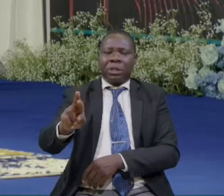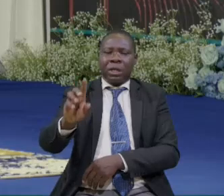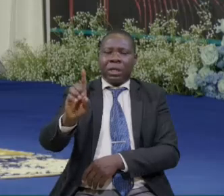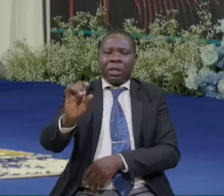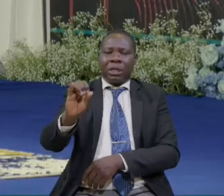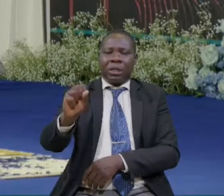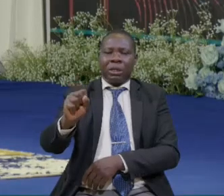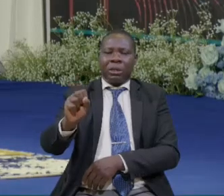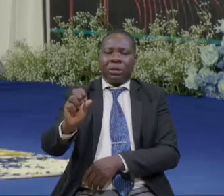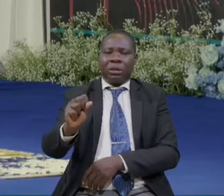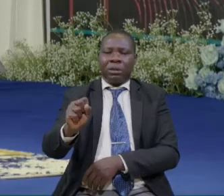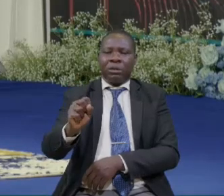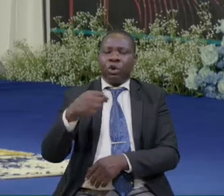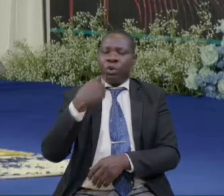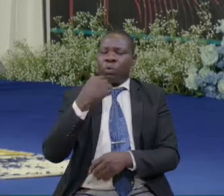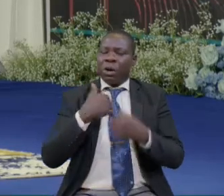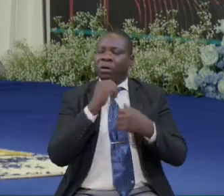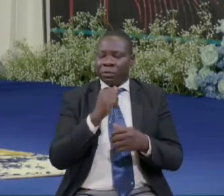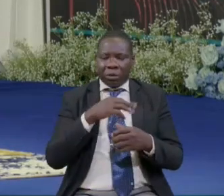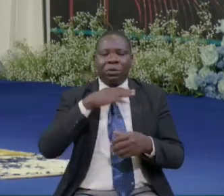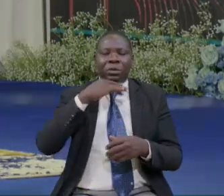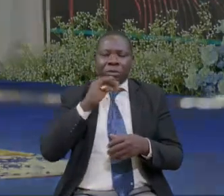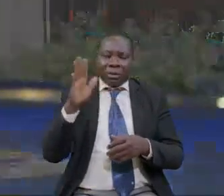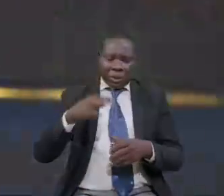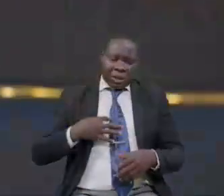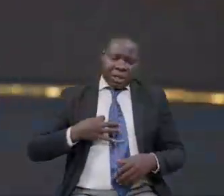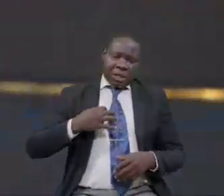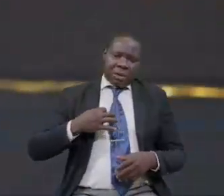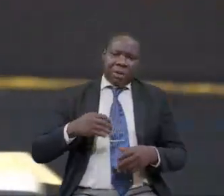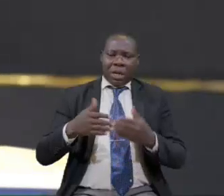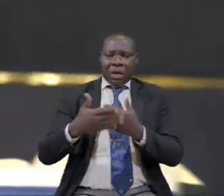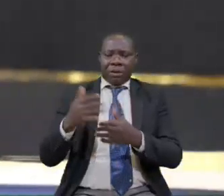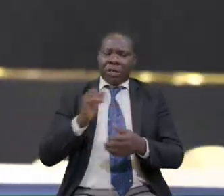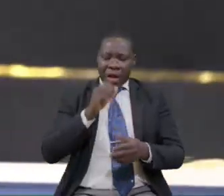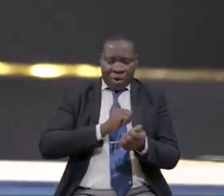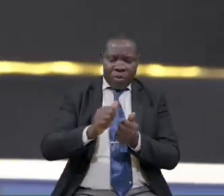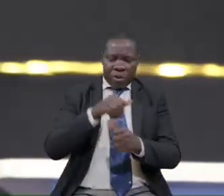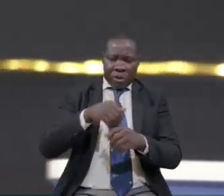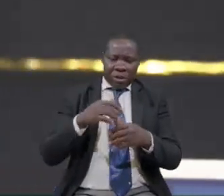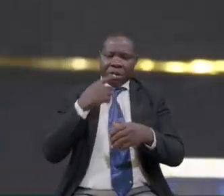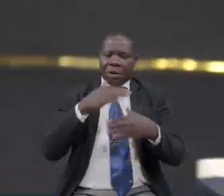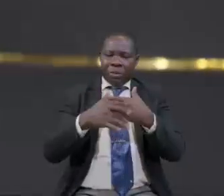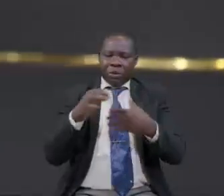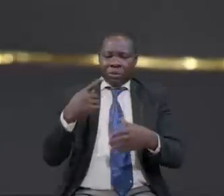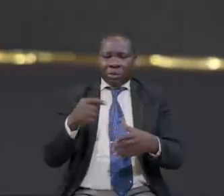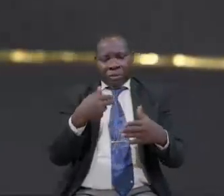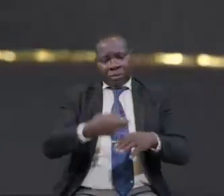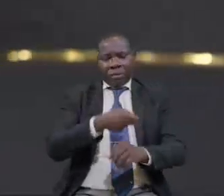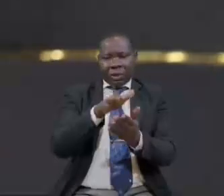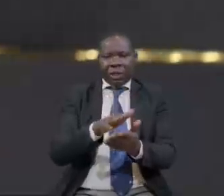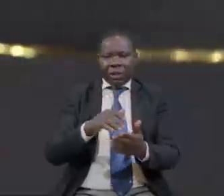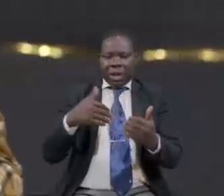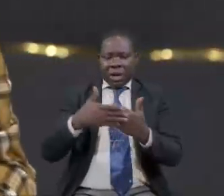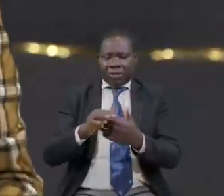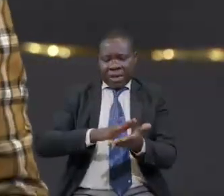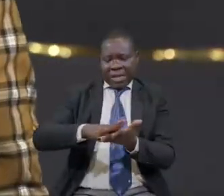garments after they have been washed in the blood of the Lamb. After they have been cleansed in the blood of the Lamb, they didn't go